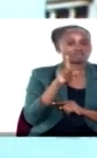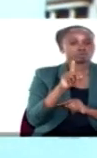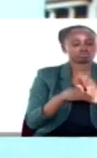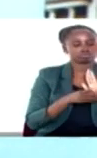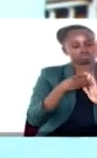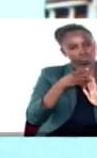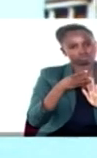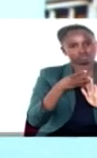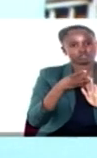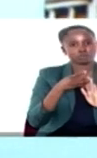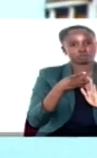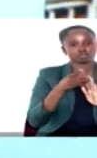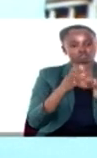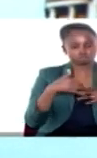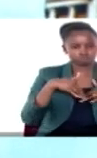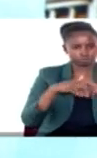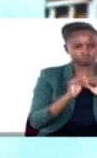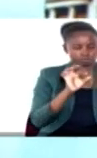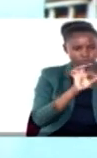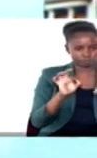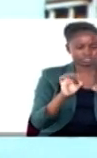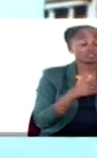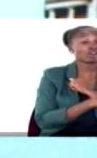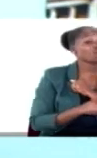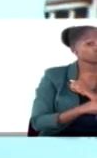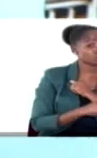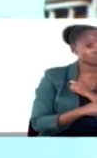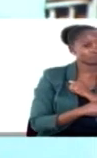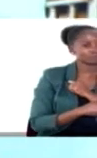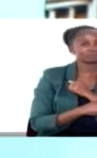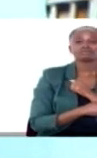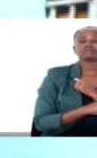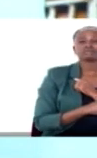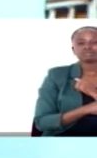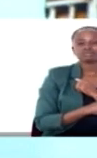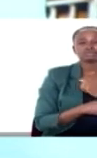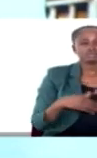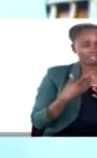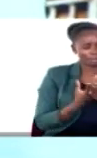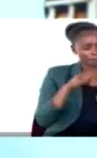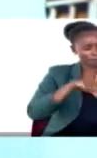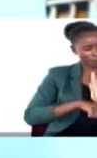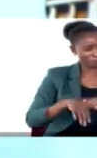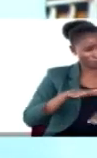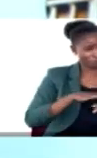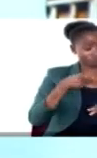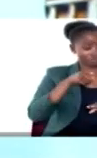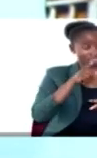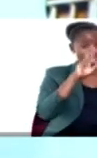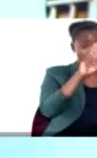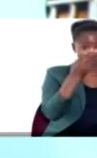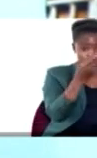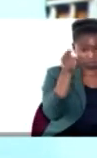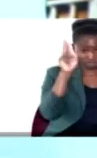trajectory of our country. I will say a little bit more about this institution when dealing with